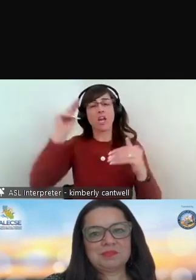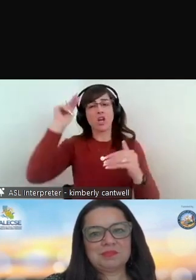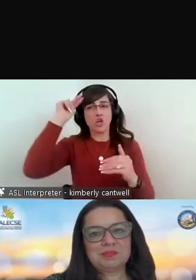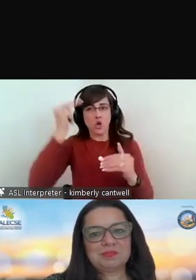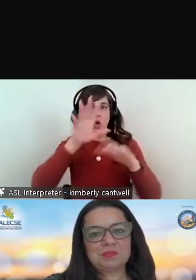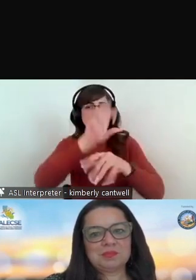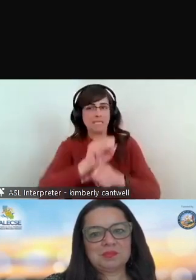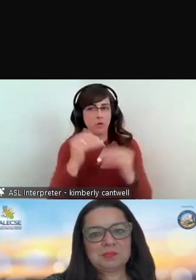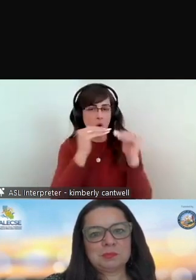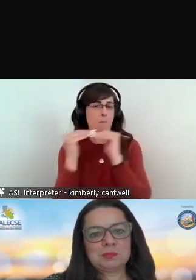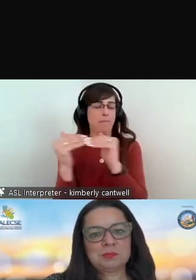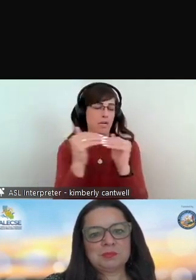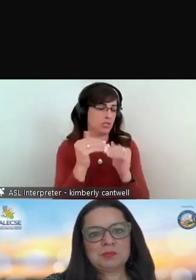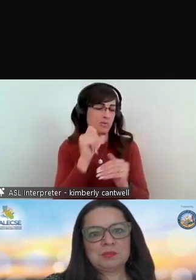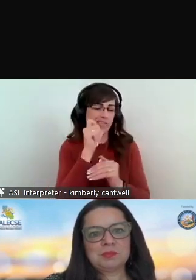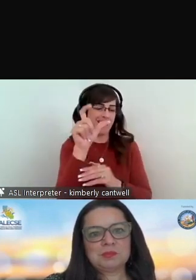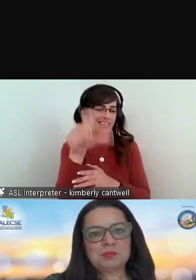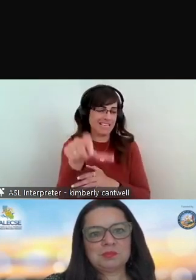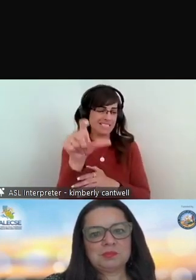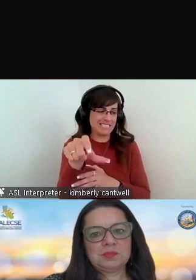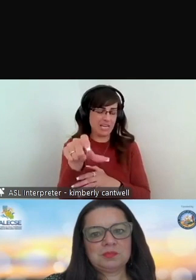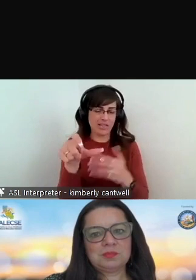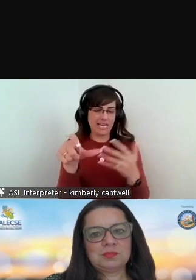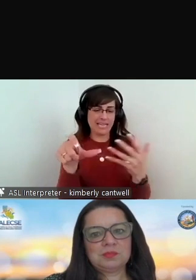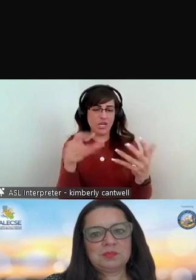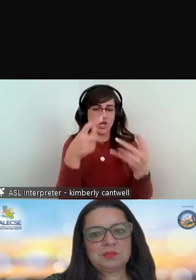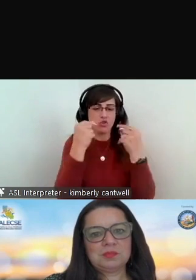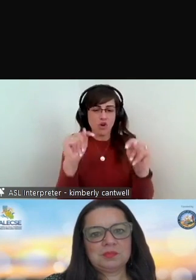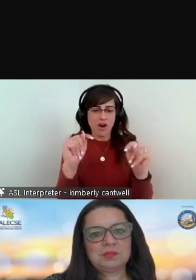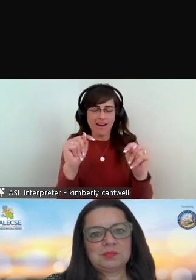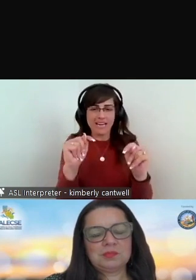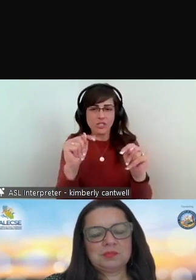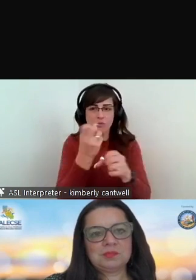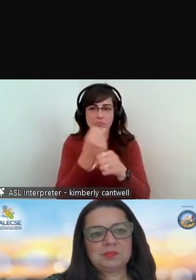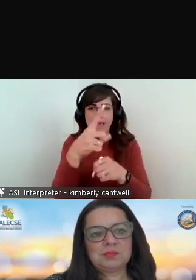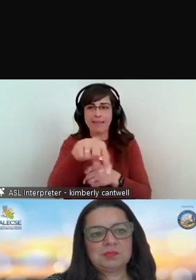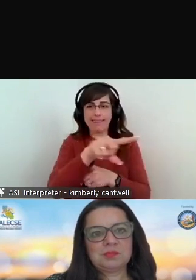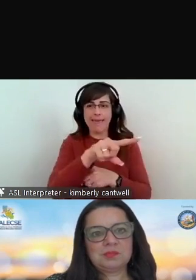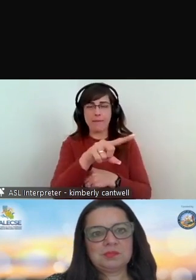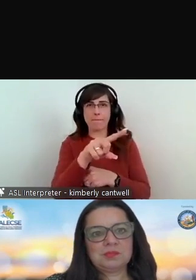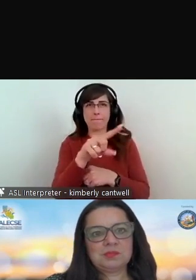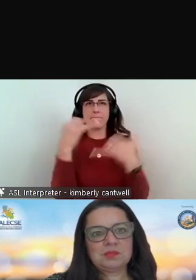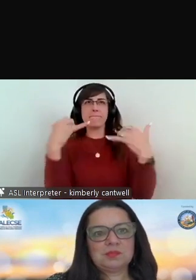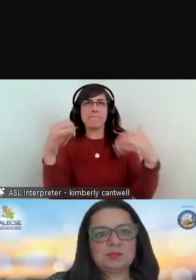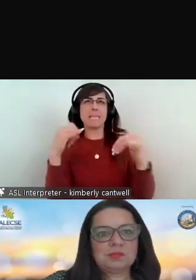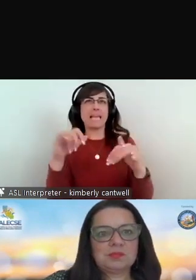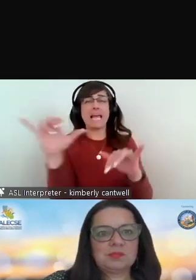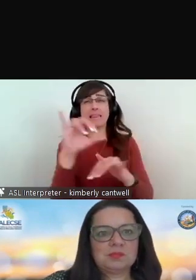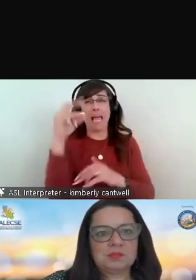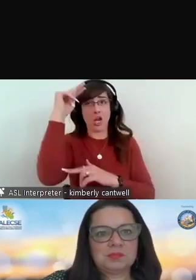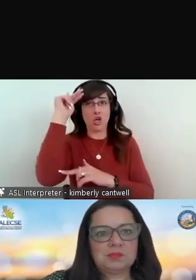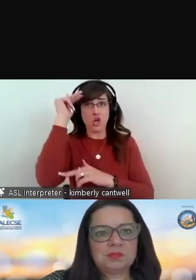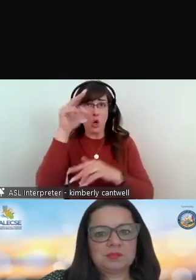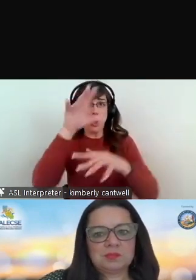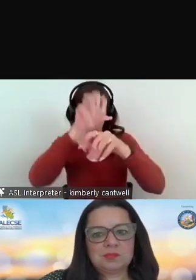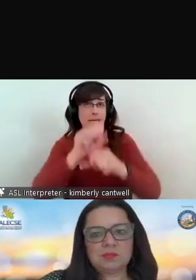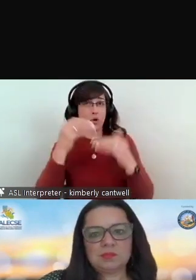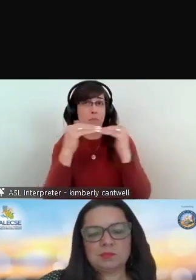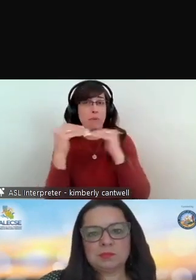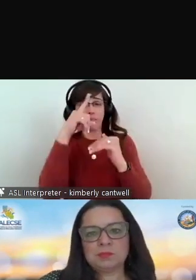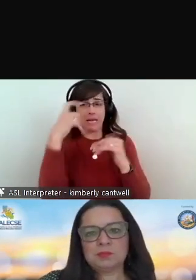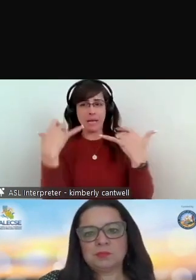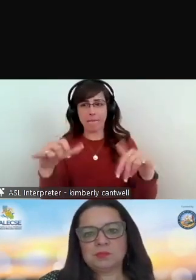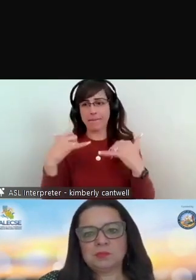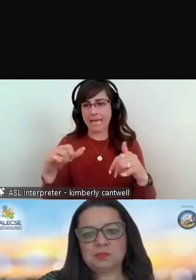neurotypical peers. So we're not necessarily trying to make them play like neurotypical peers, because play